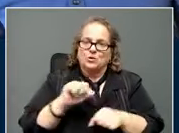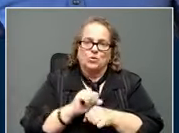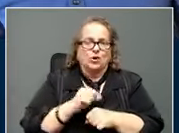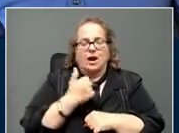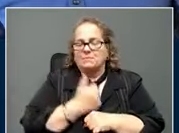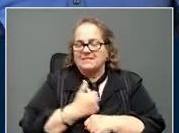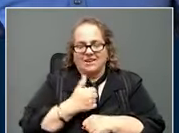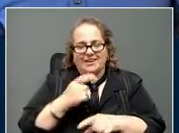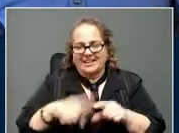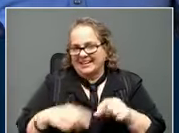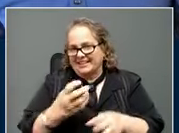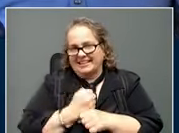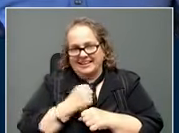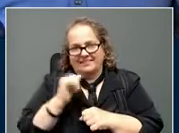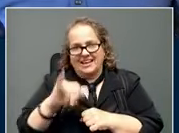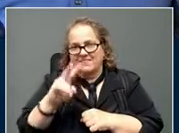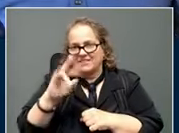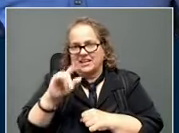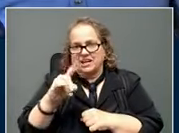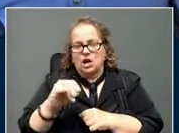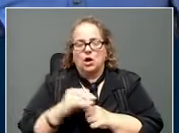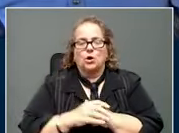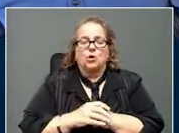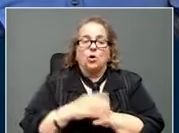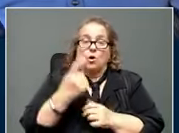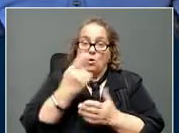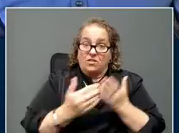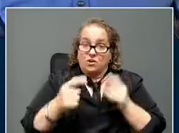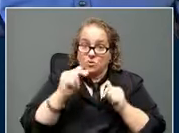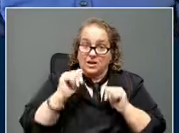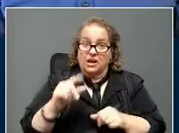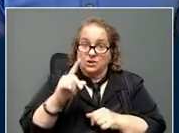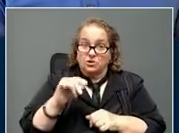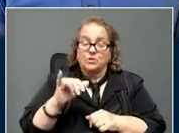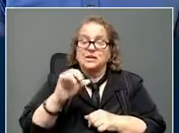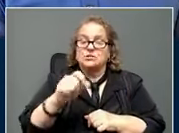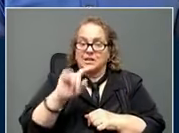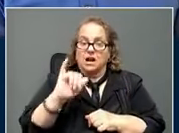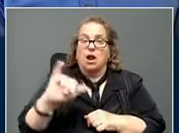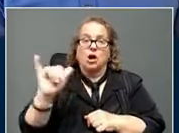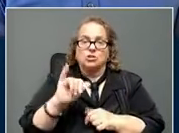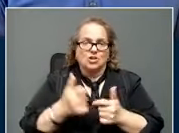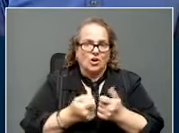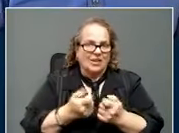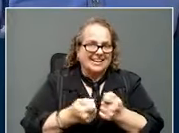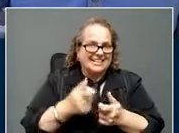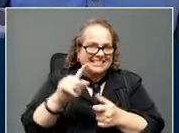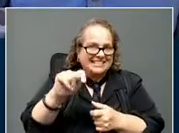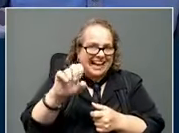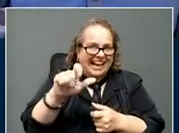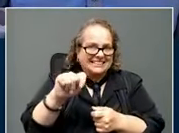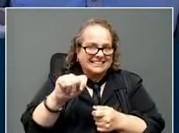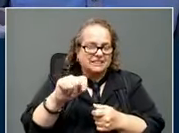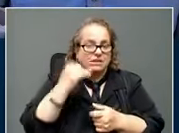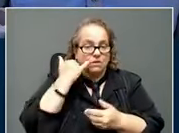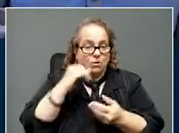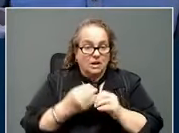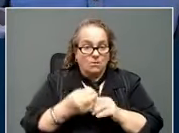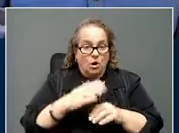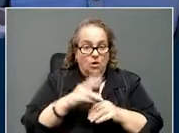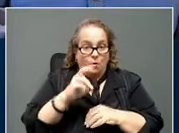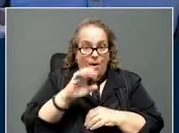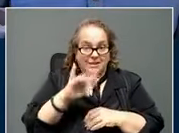of the things you can do is you can also text, and the phone numbers are on the website. You can text to either Get